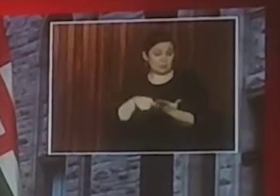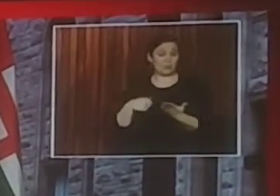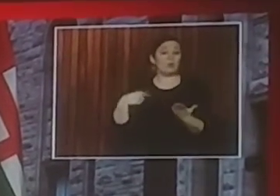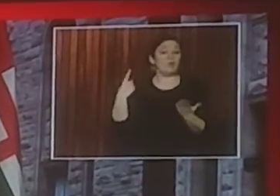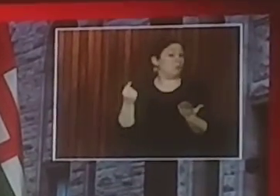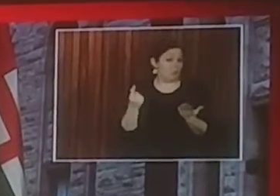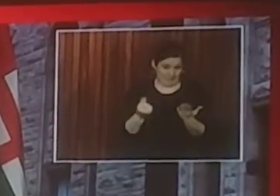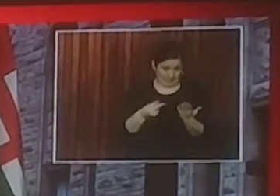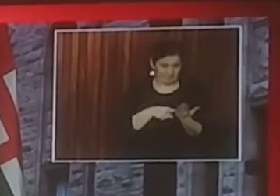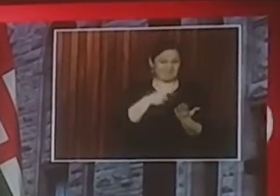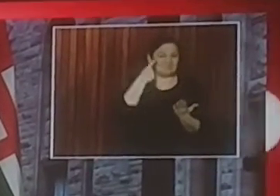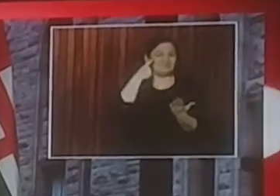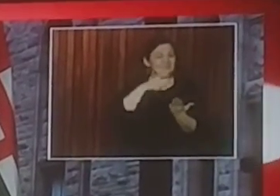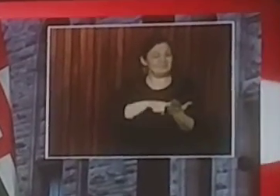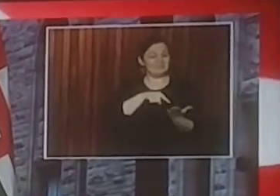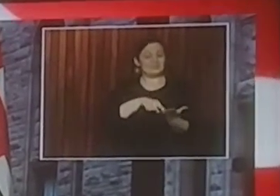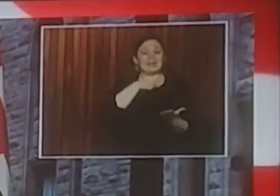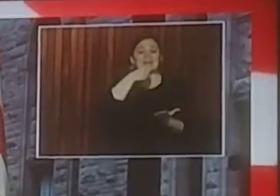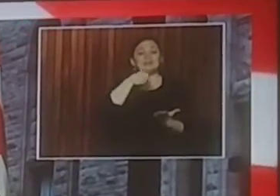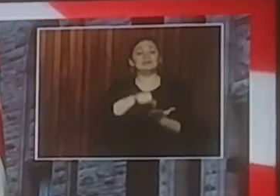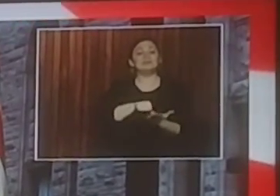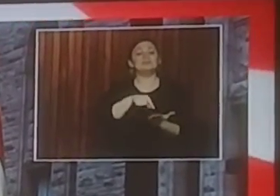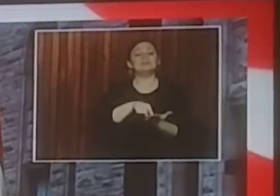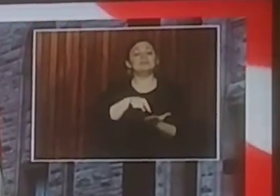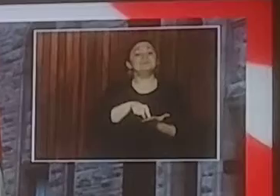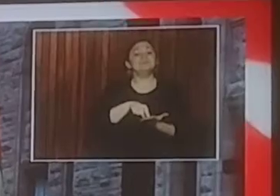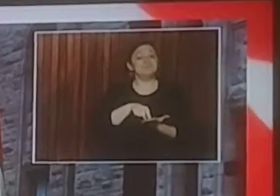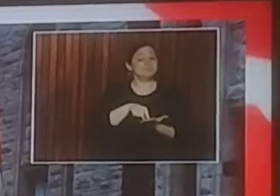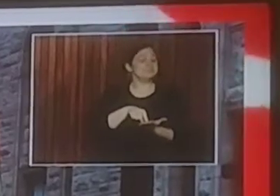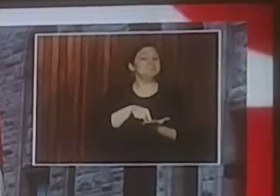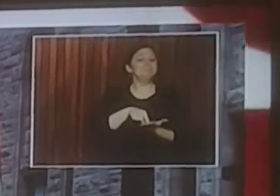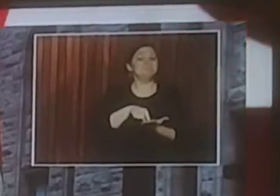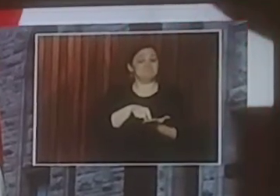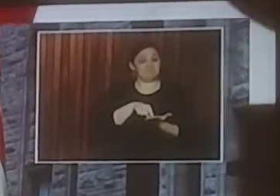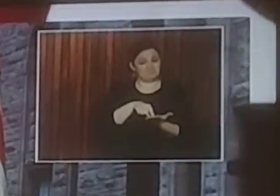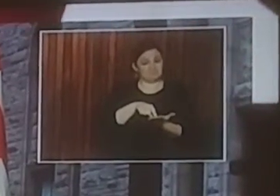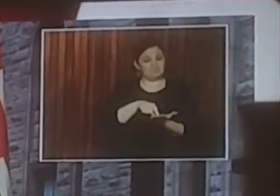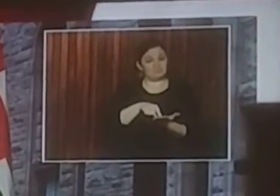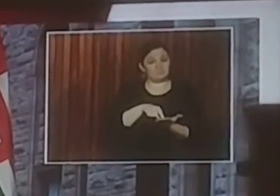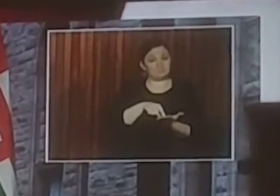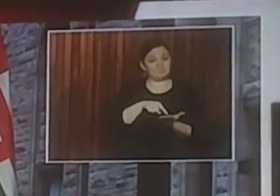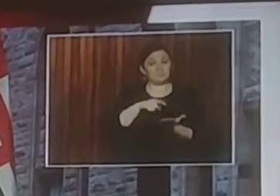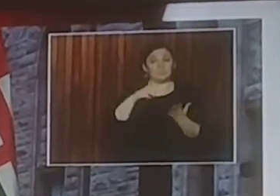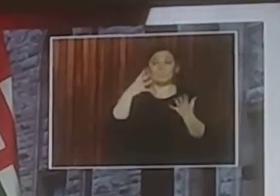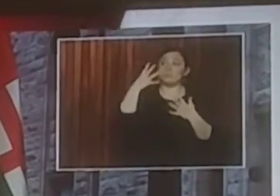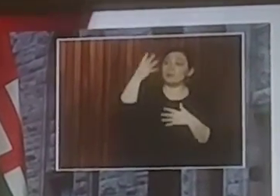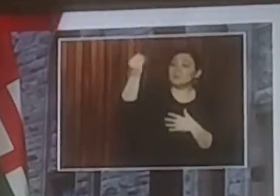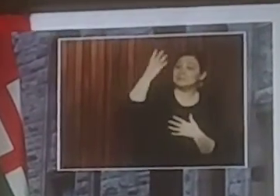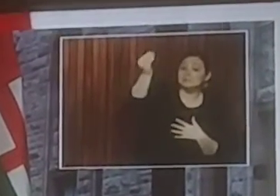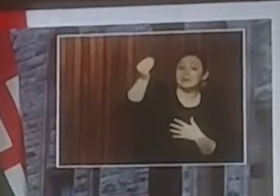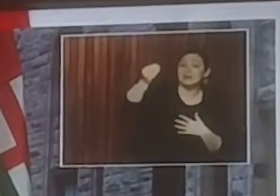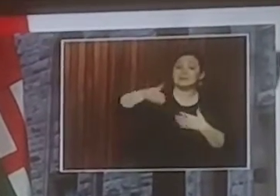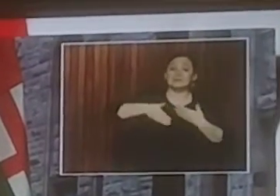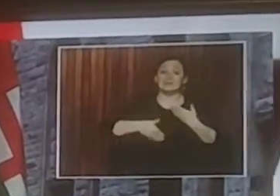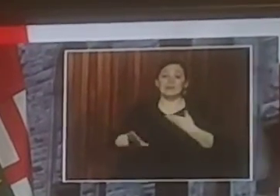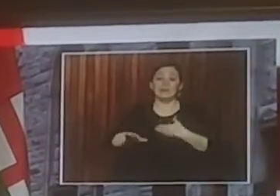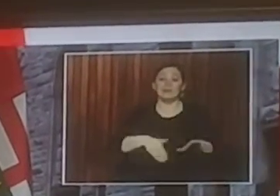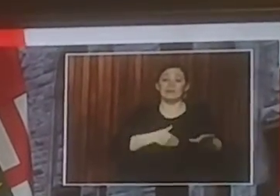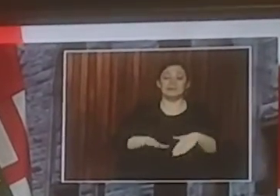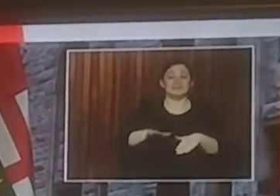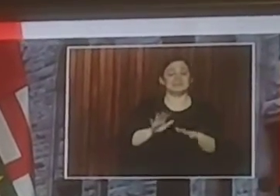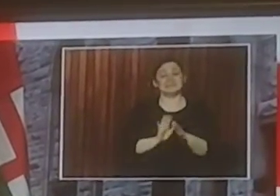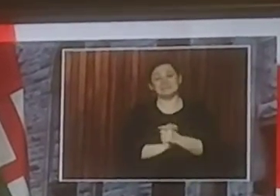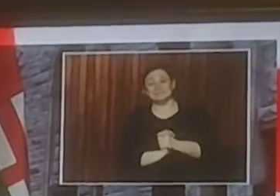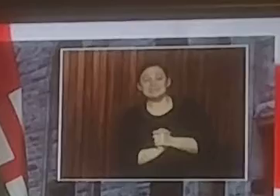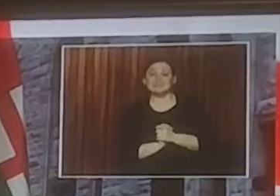letter the things in activity that I said, I didn't put in going out for exercise and walking. I would rather that's done if it's an essential part of your